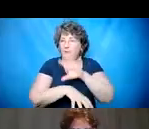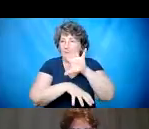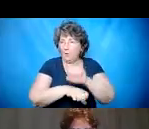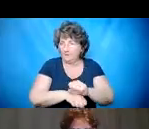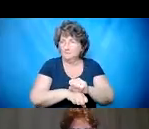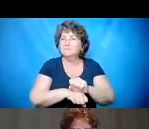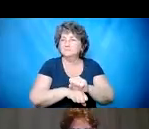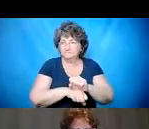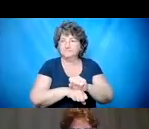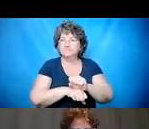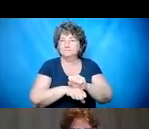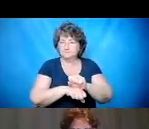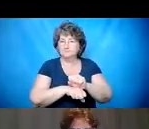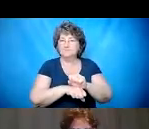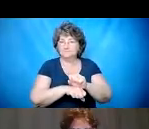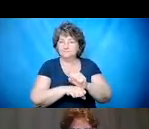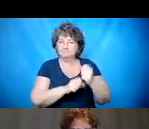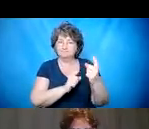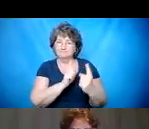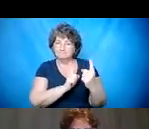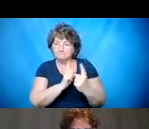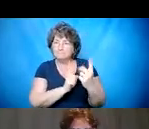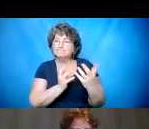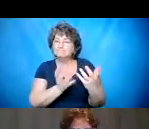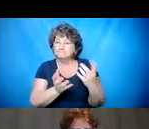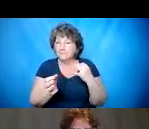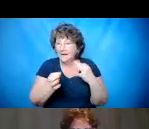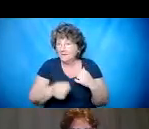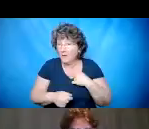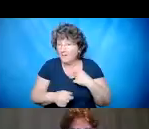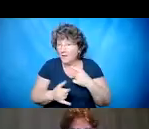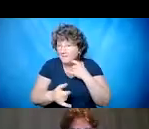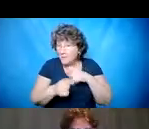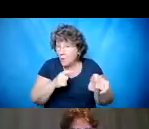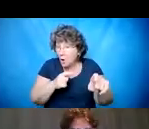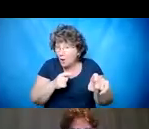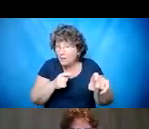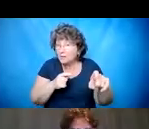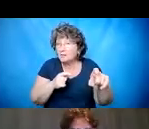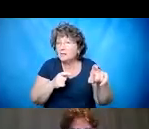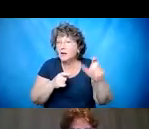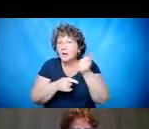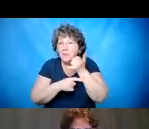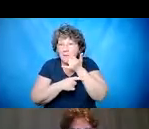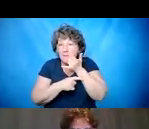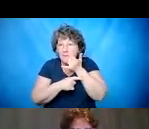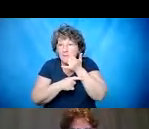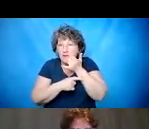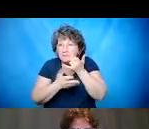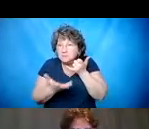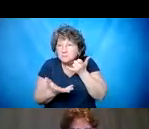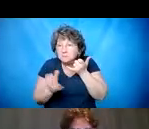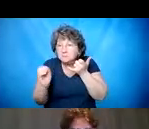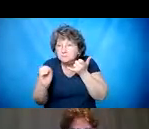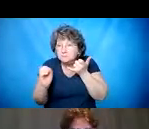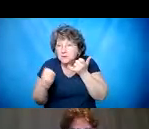And if I'm on a telephone call and they don't have a person who can assist me in